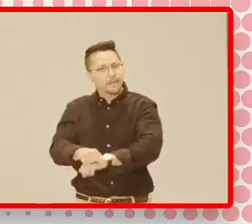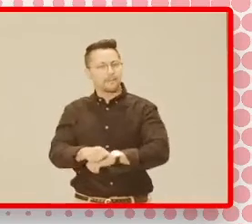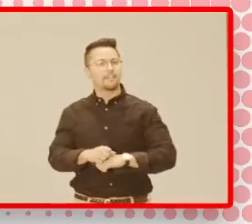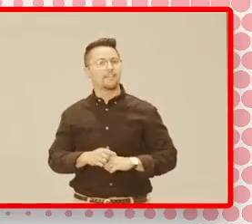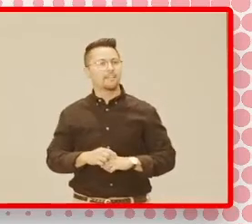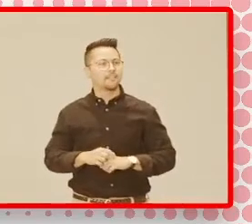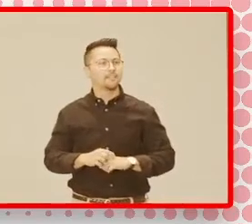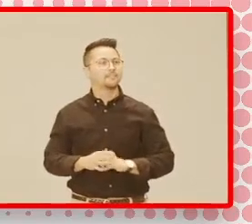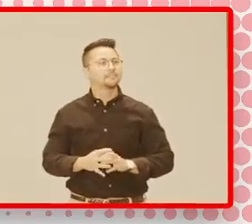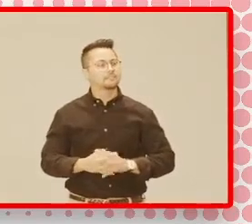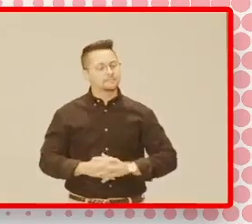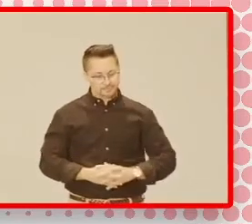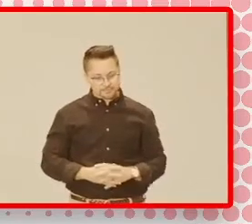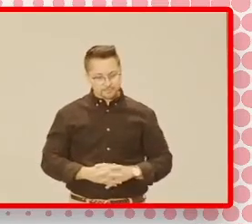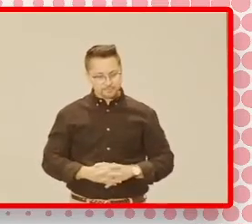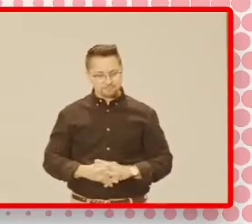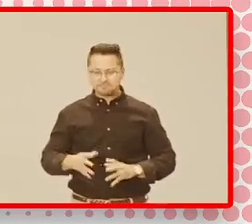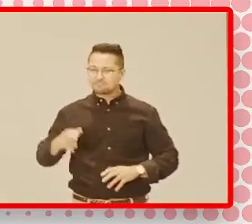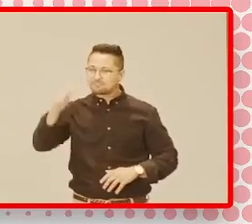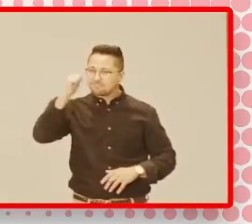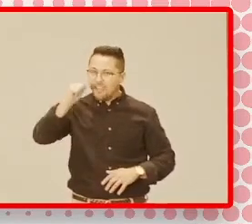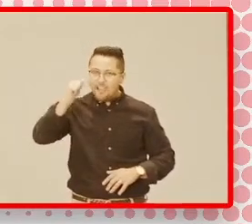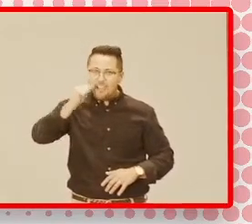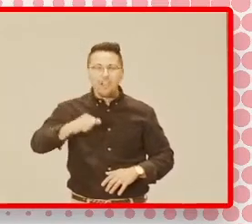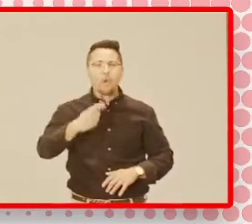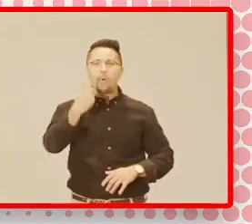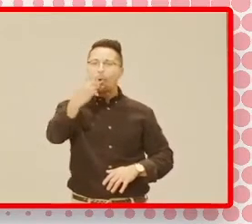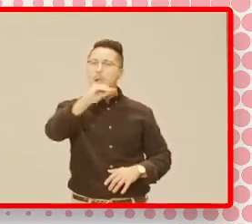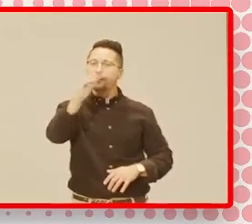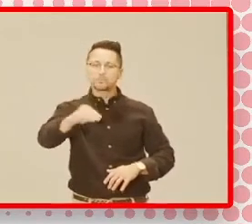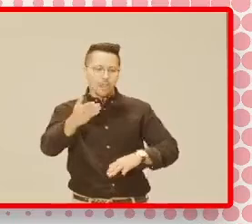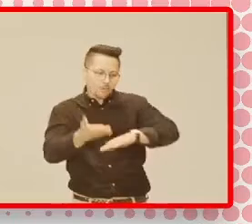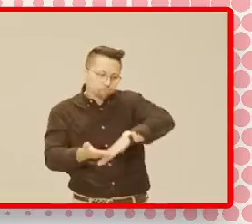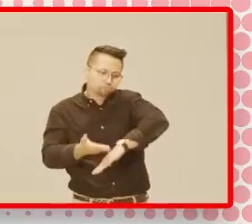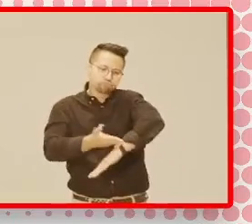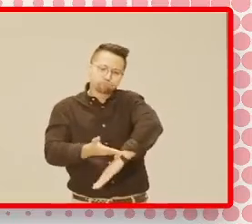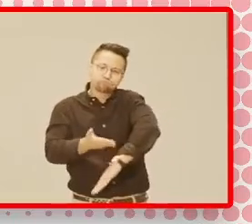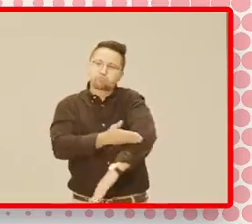I get 1% Bachelor each day.